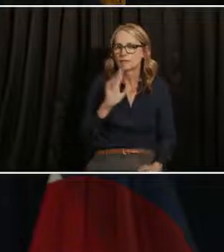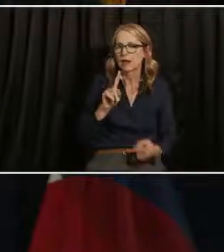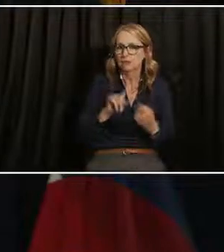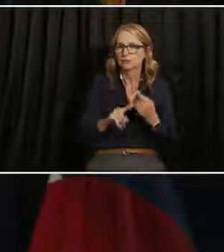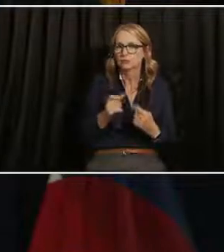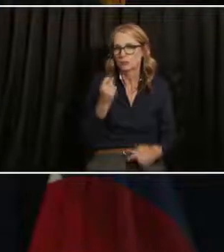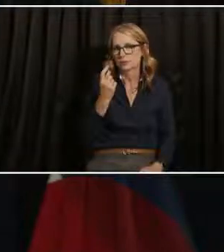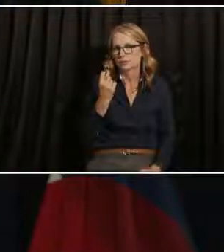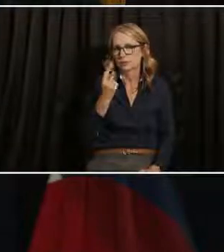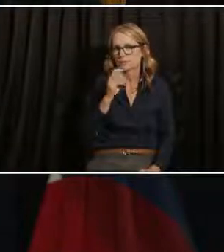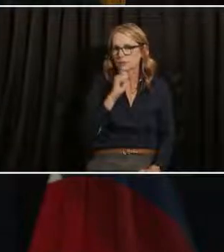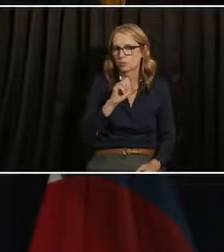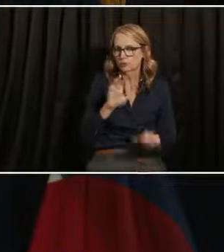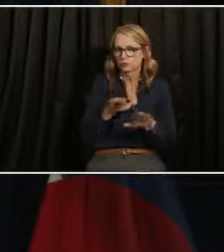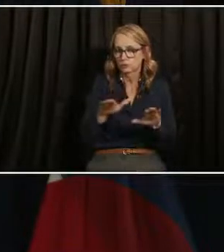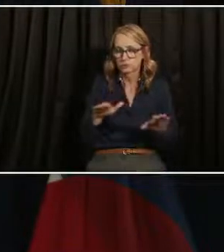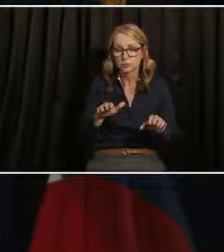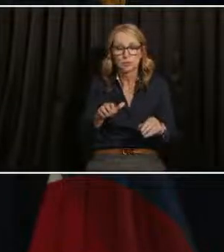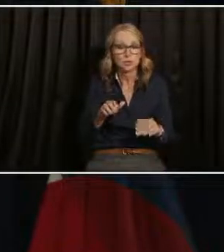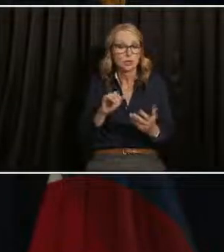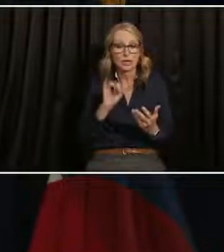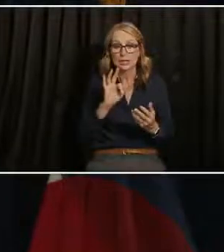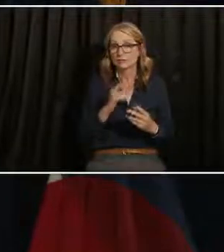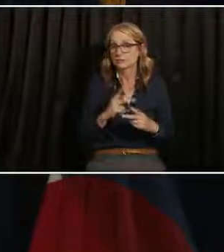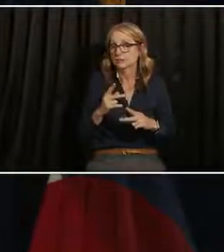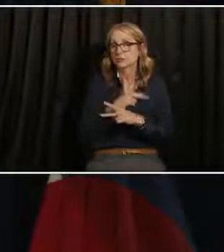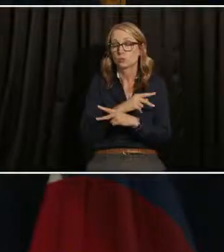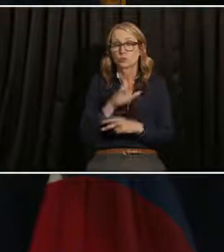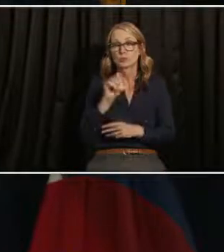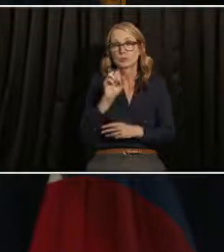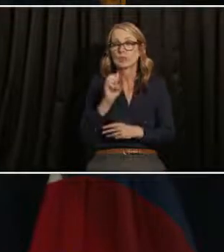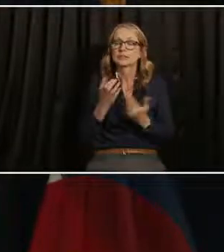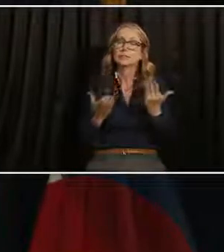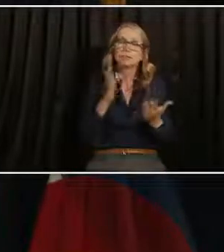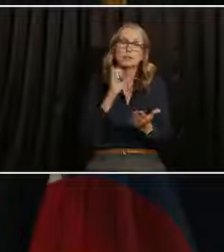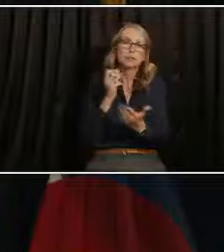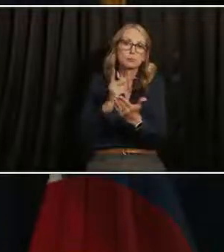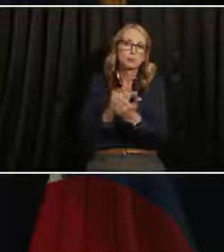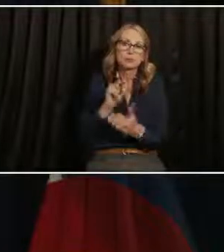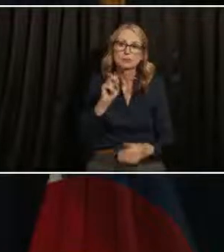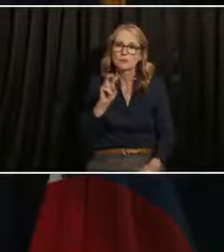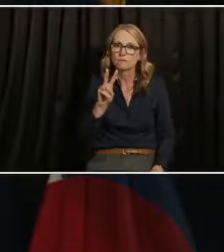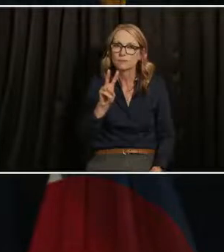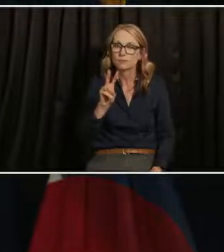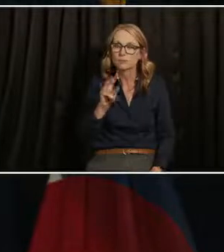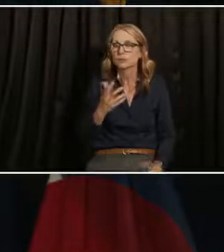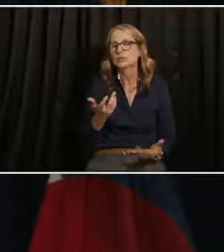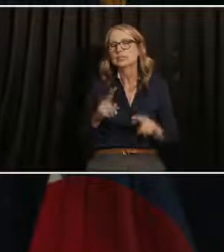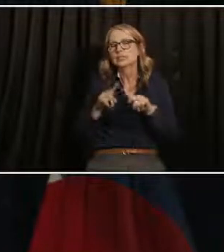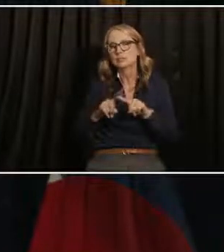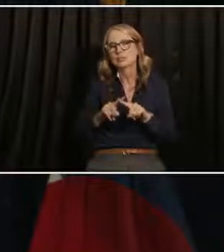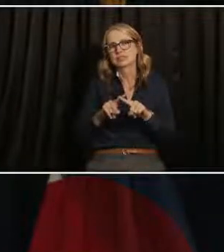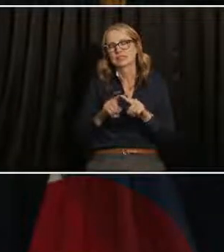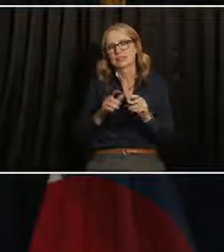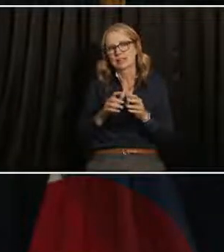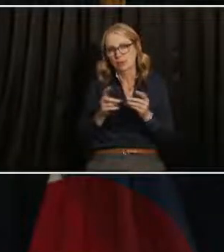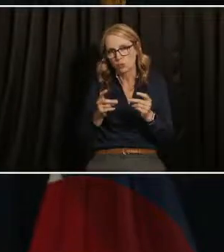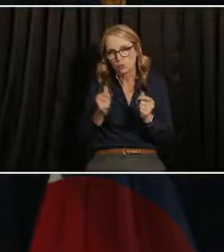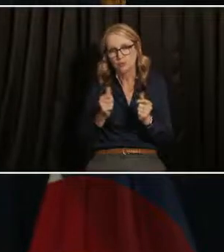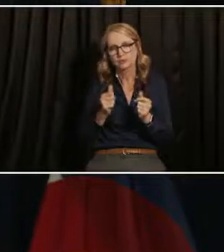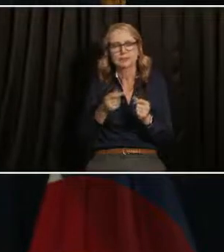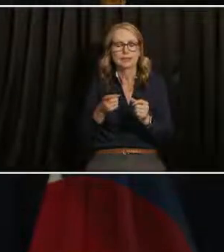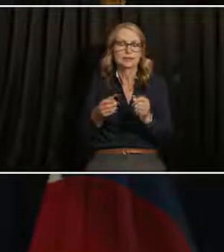case scenario is they consider it in November. Obviously, this is all subject to their successful review of the data and the safety and